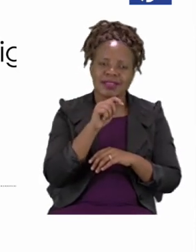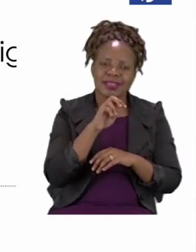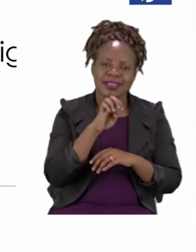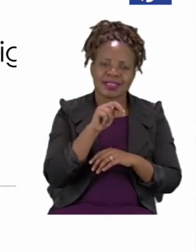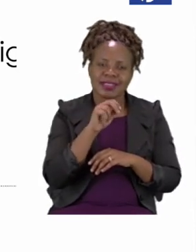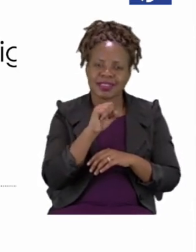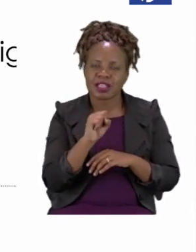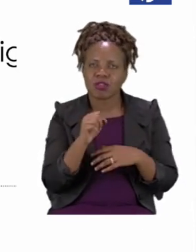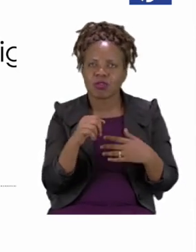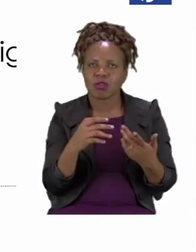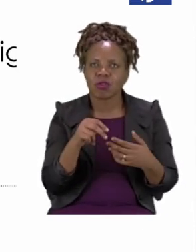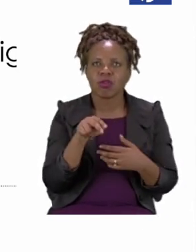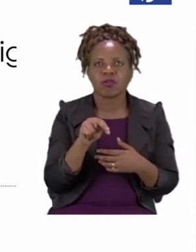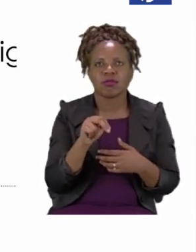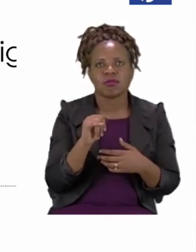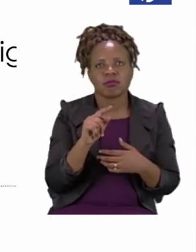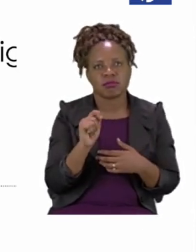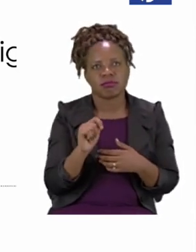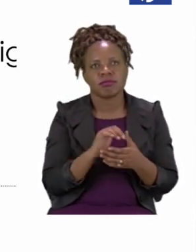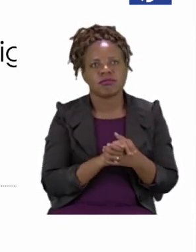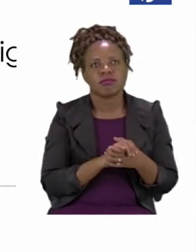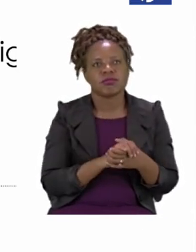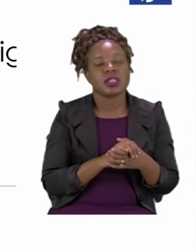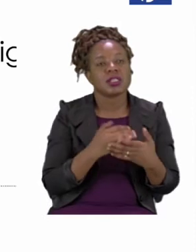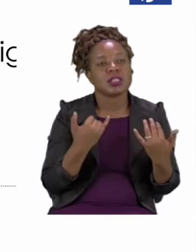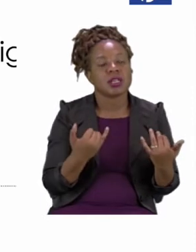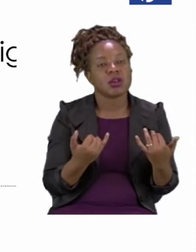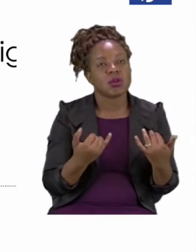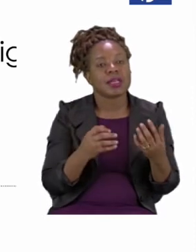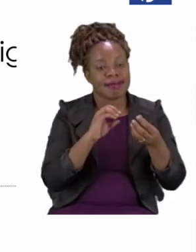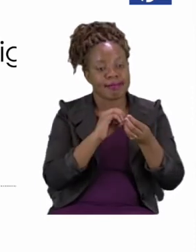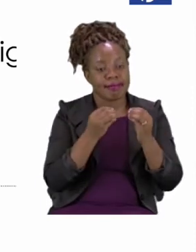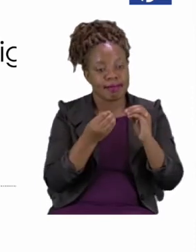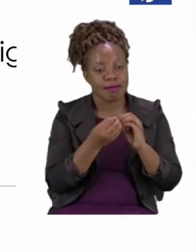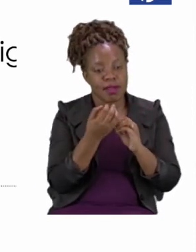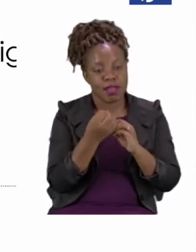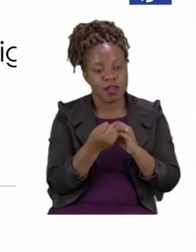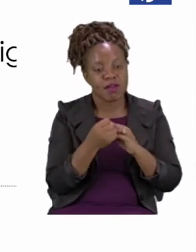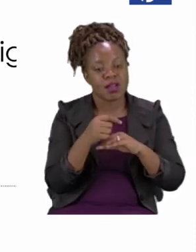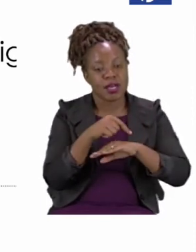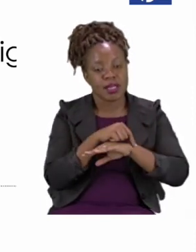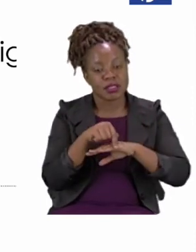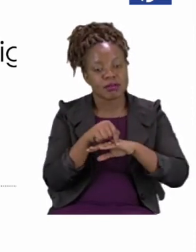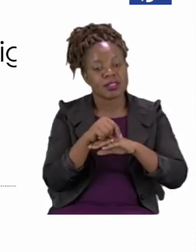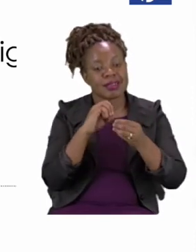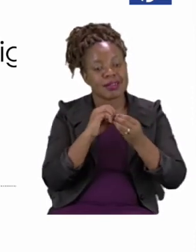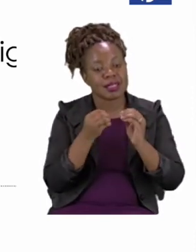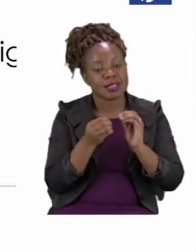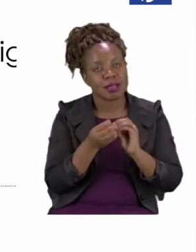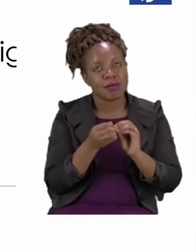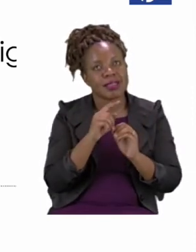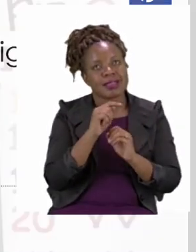to know what is underlined and where it is sitting under. So let us take a look at the